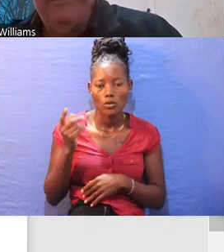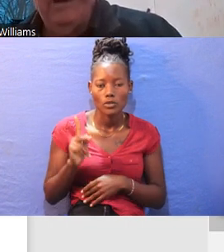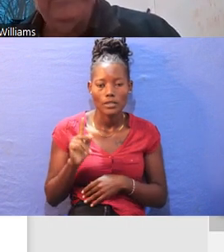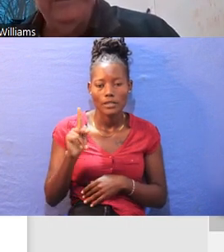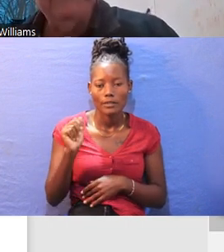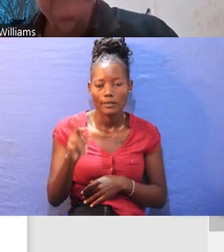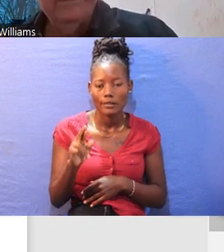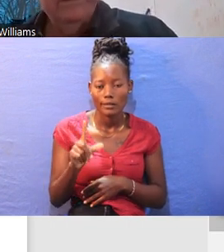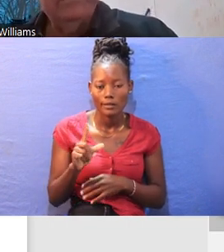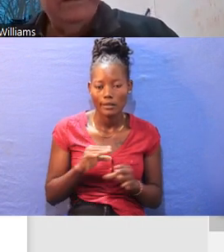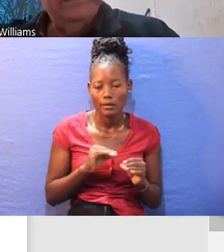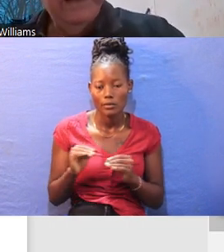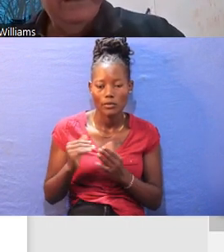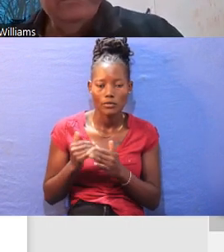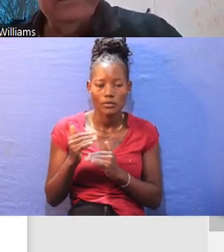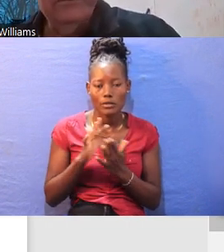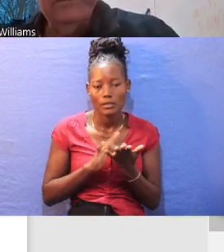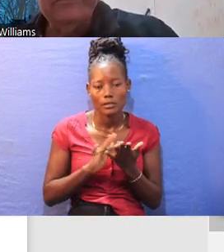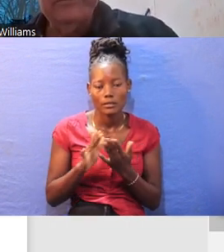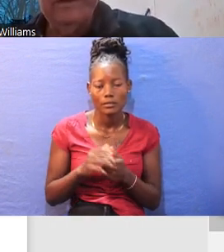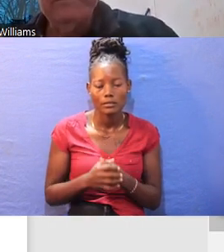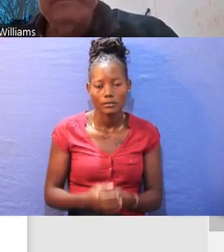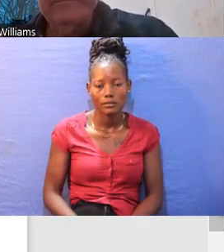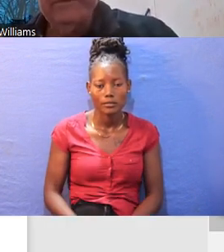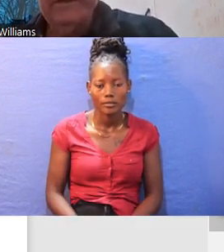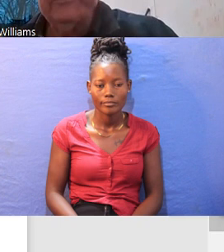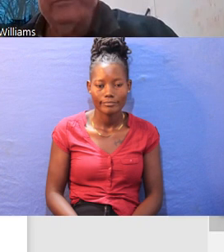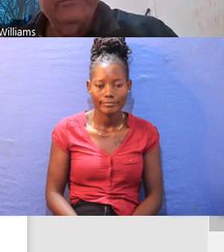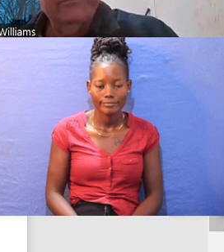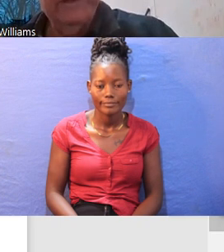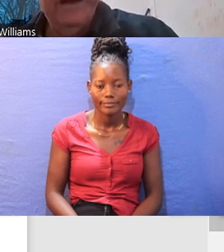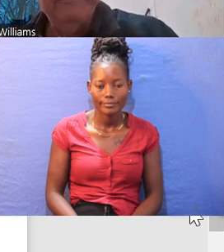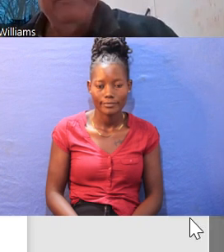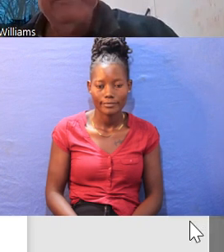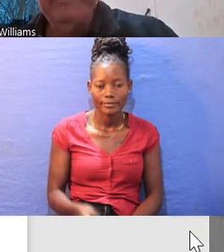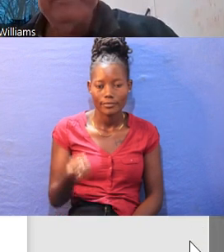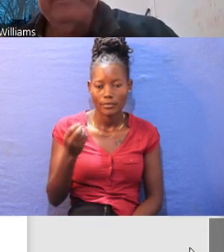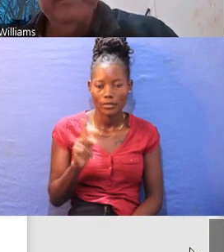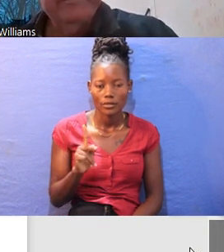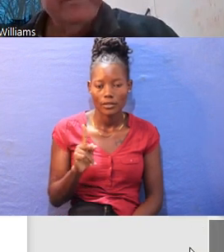a high body weight. Okay, Kyle, go to the next screen. Next slide.